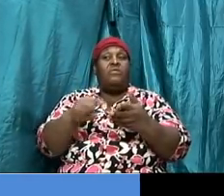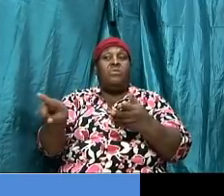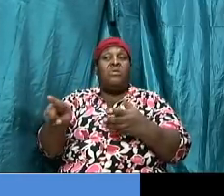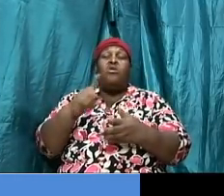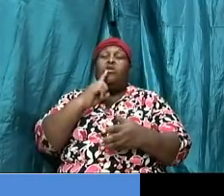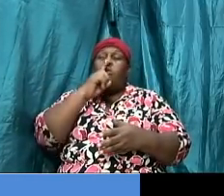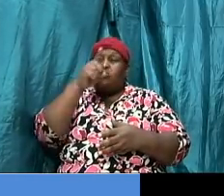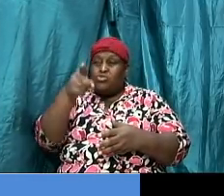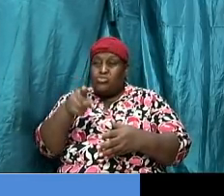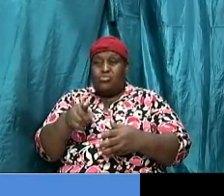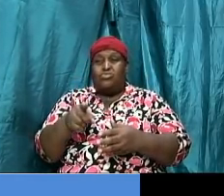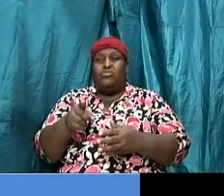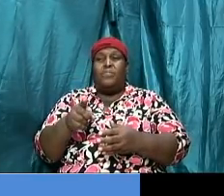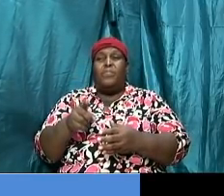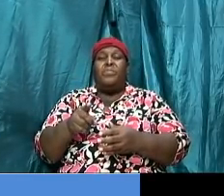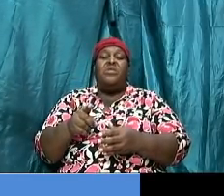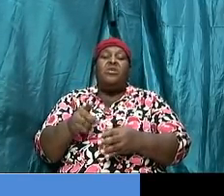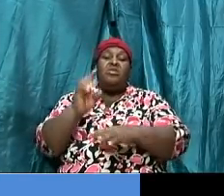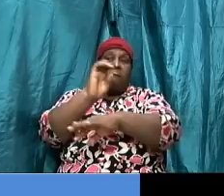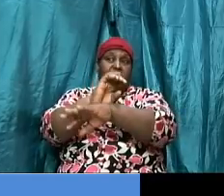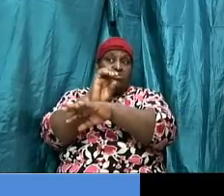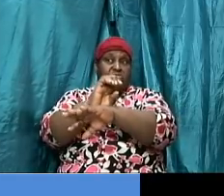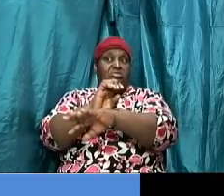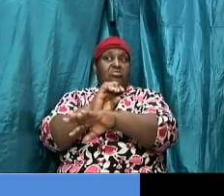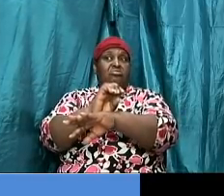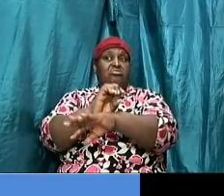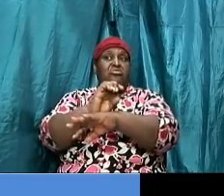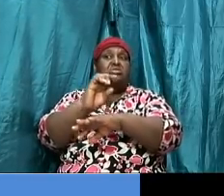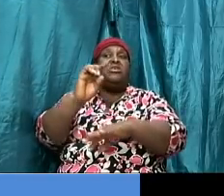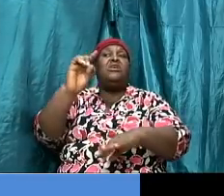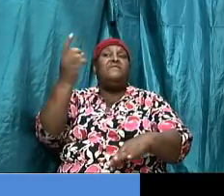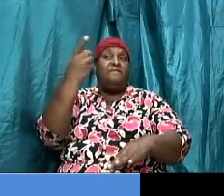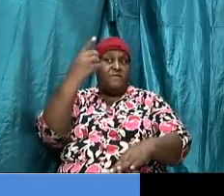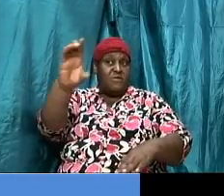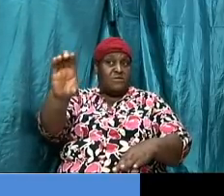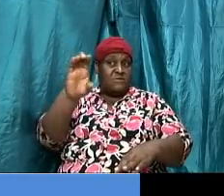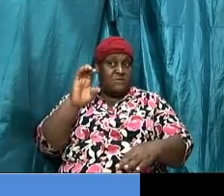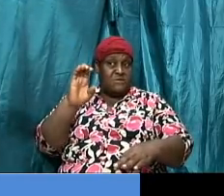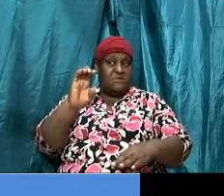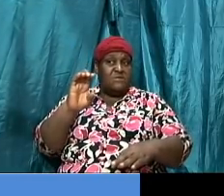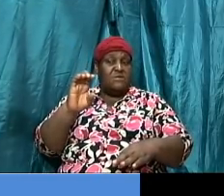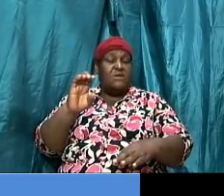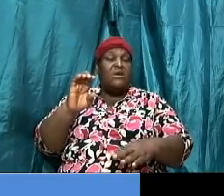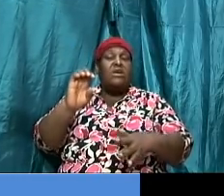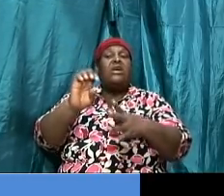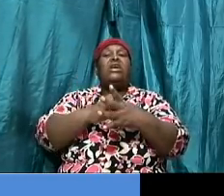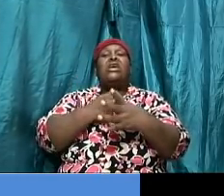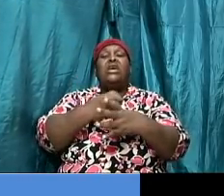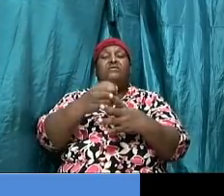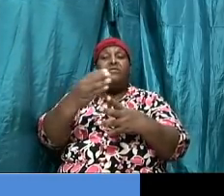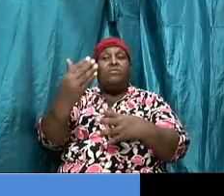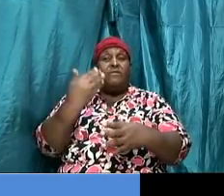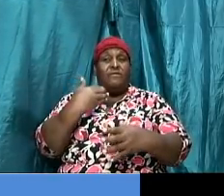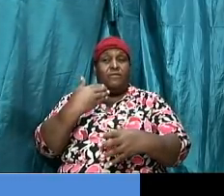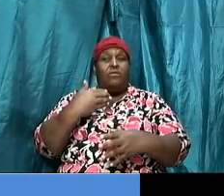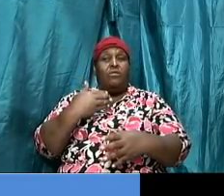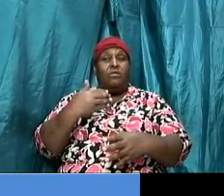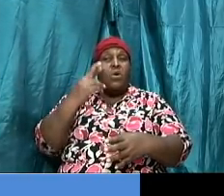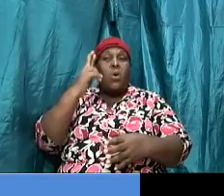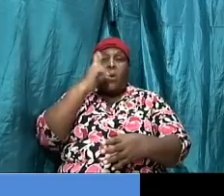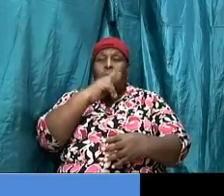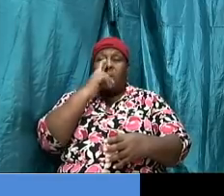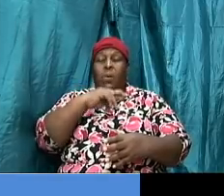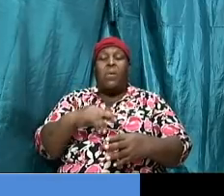the church in the first century, the second century, even before Roman Catholicism came in,